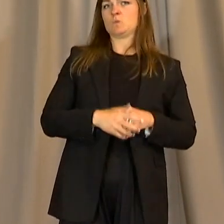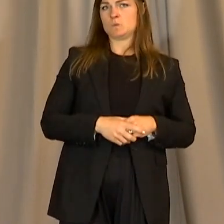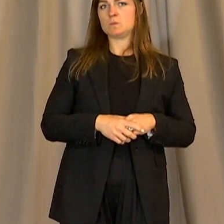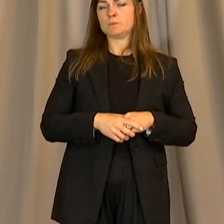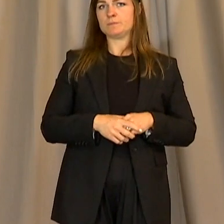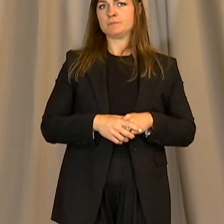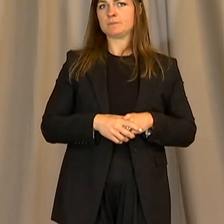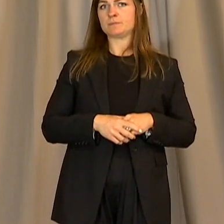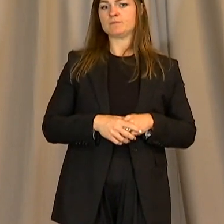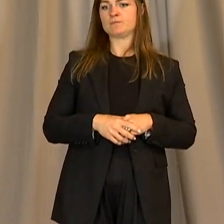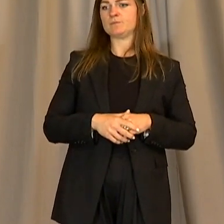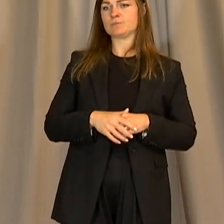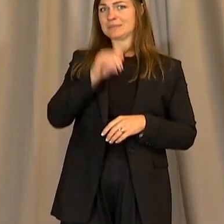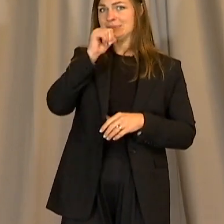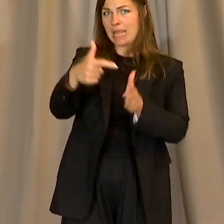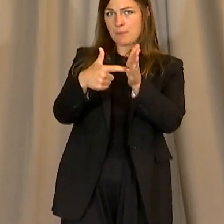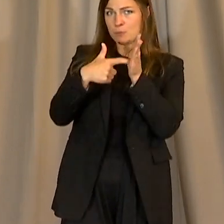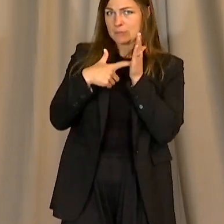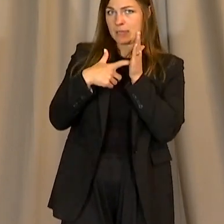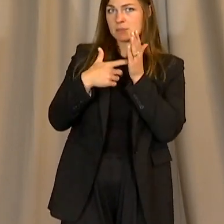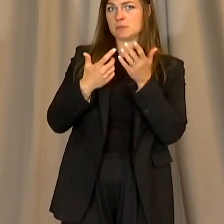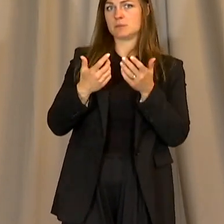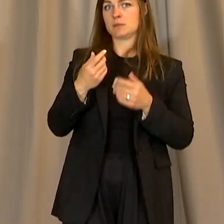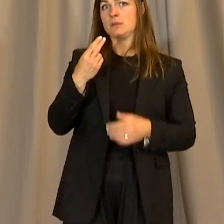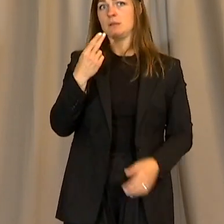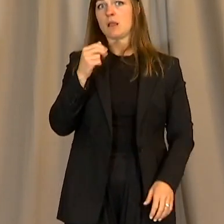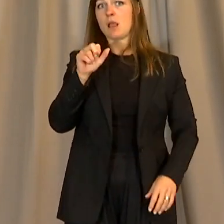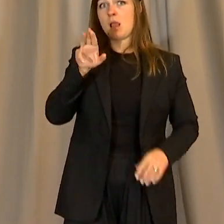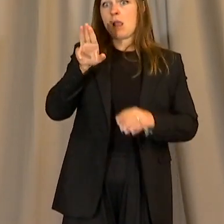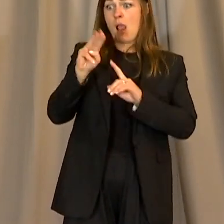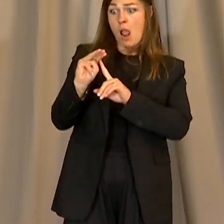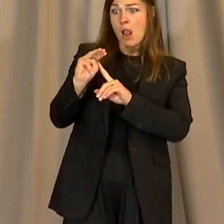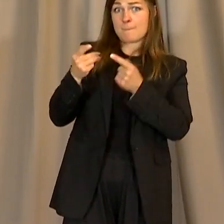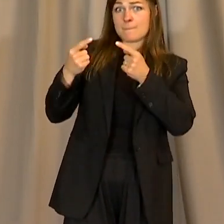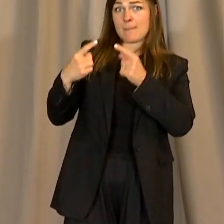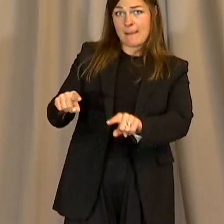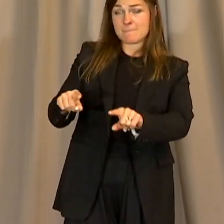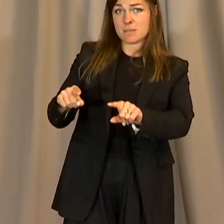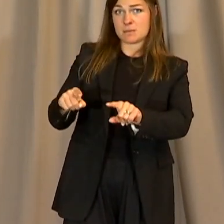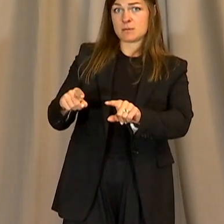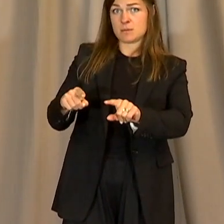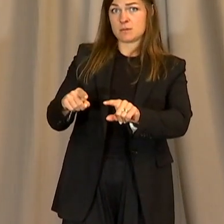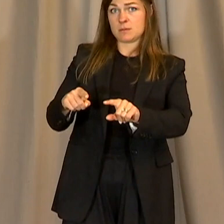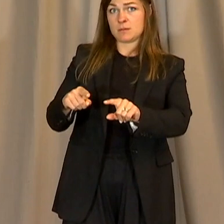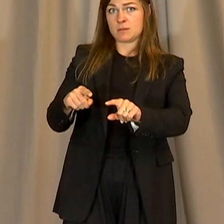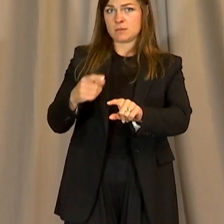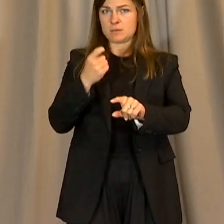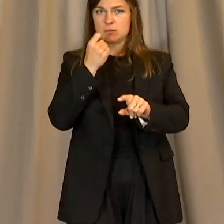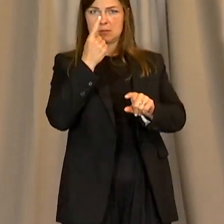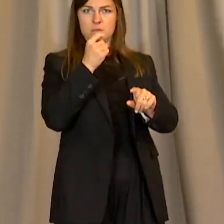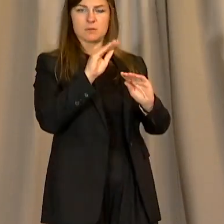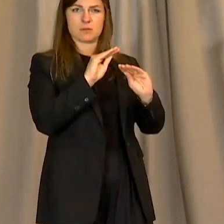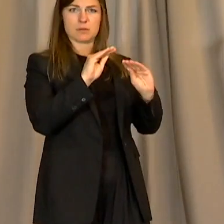It's not mandatory. There is harm that's going to be happening, yet there's not going to be in